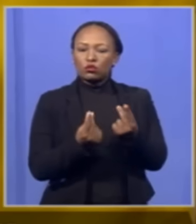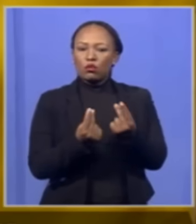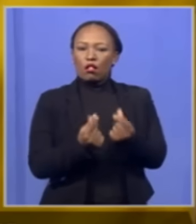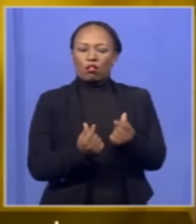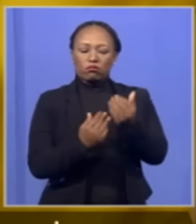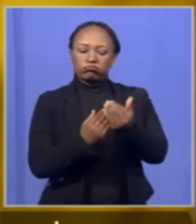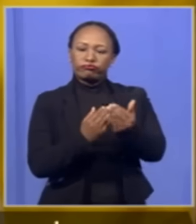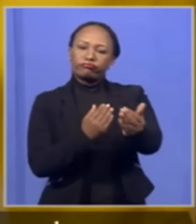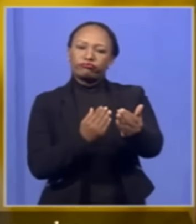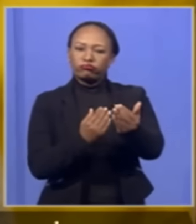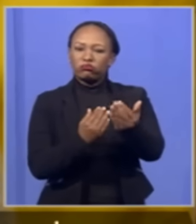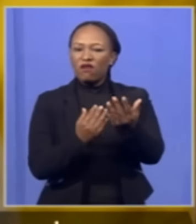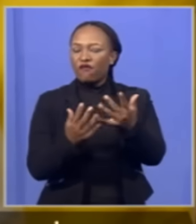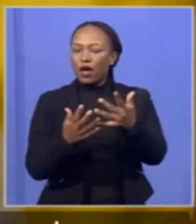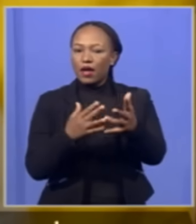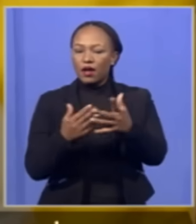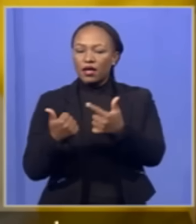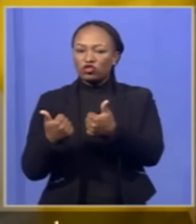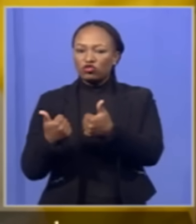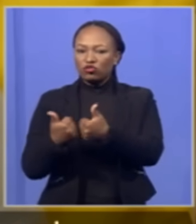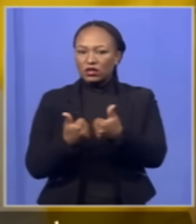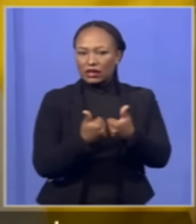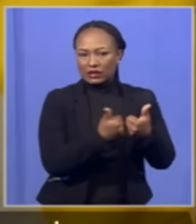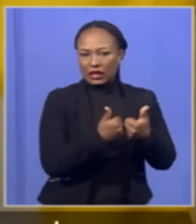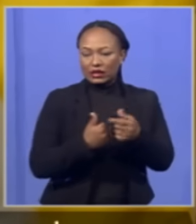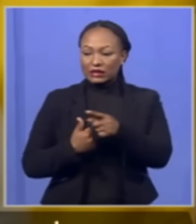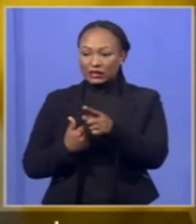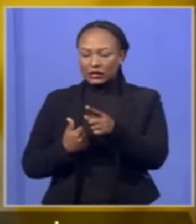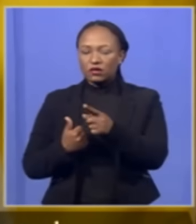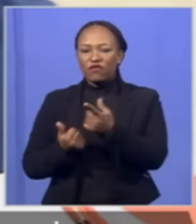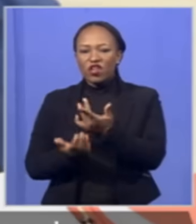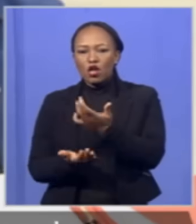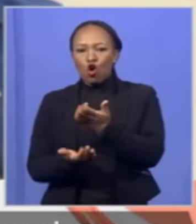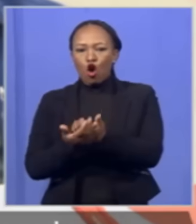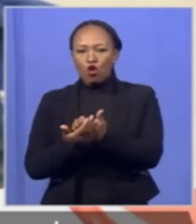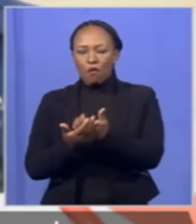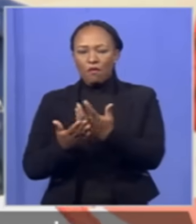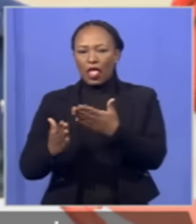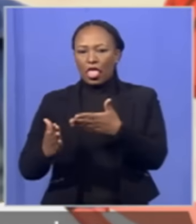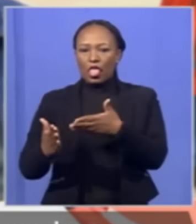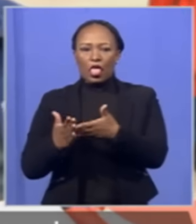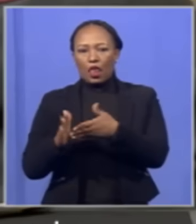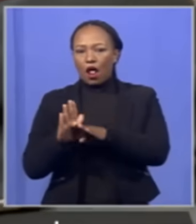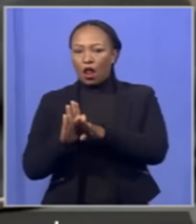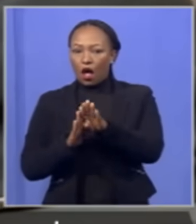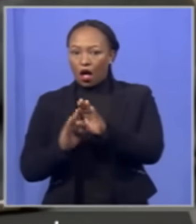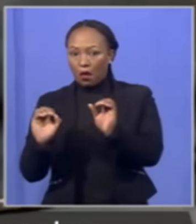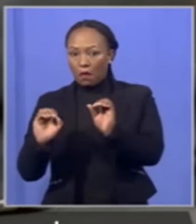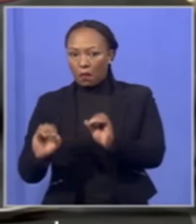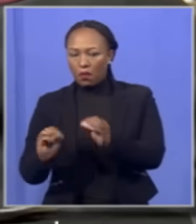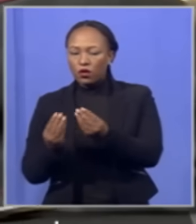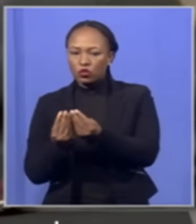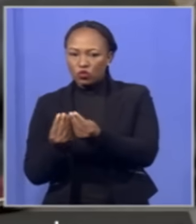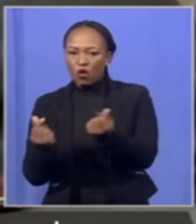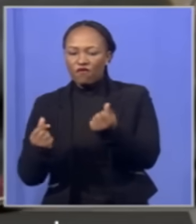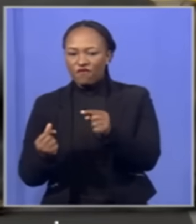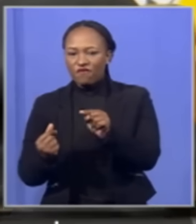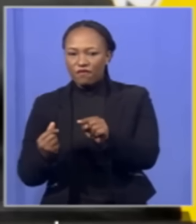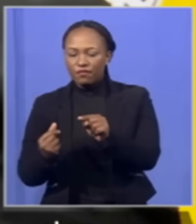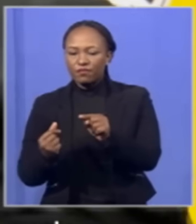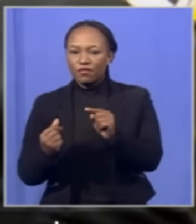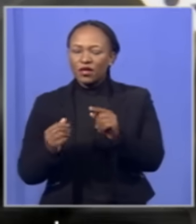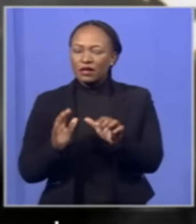at addressing economic stagnation whilst advancing structural transformation. Key considerations